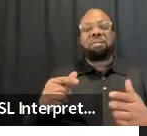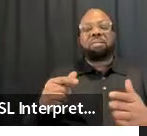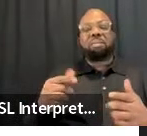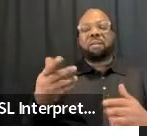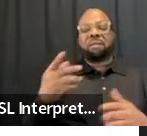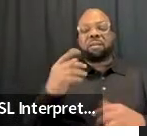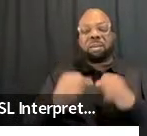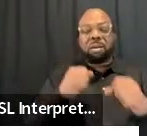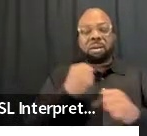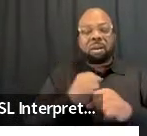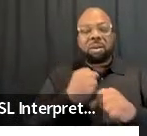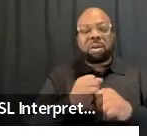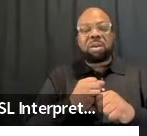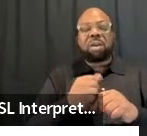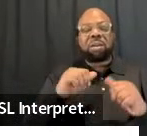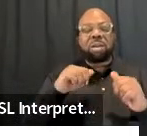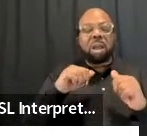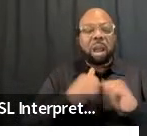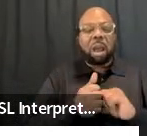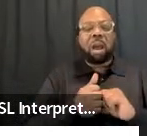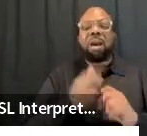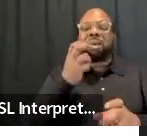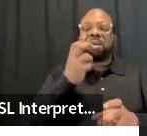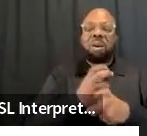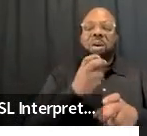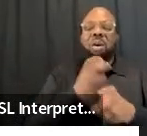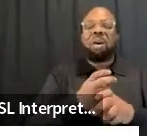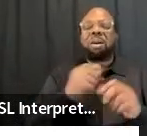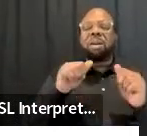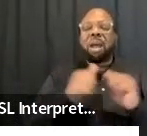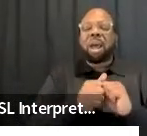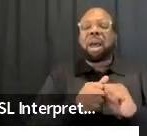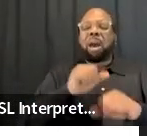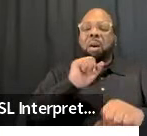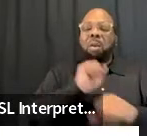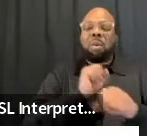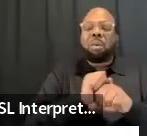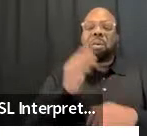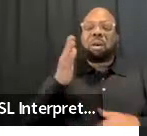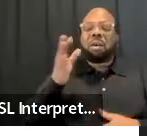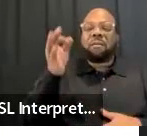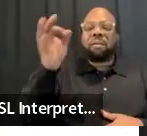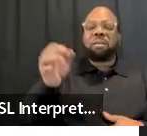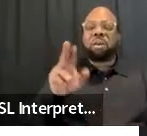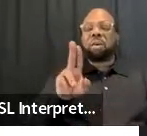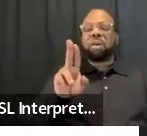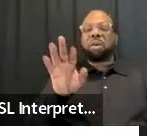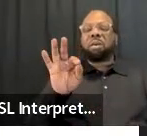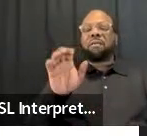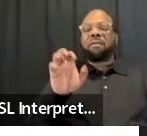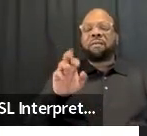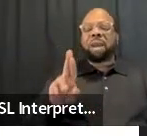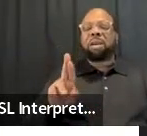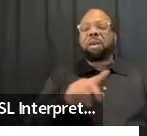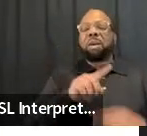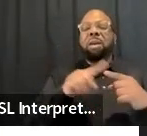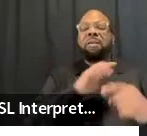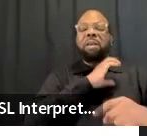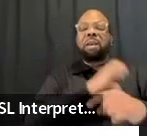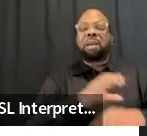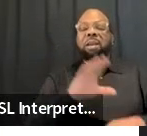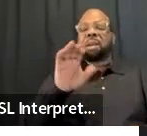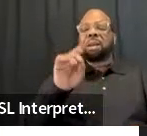code's U factor, and it will be nearly impossible to outperform future U factors as the energy code is updated over the next several years.